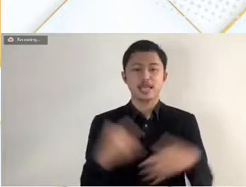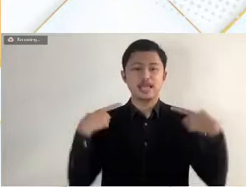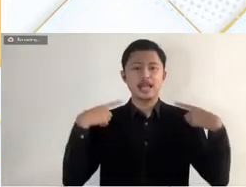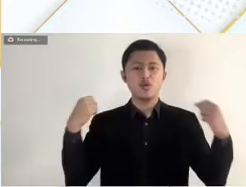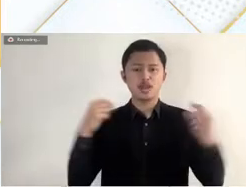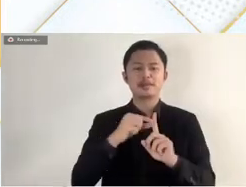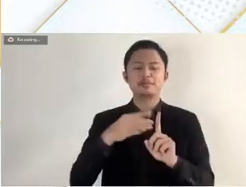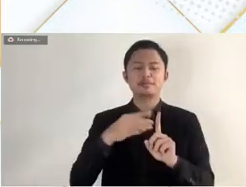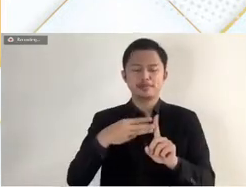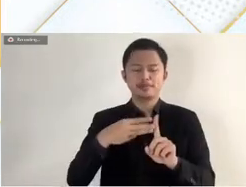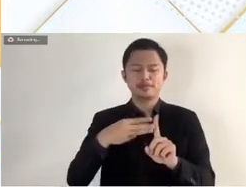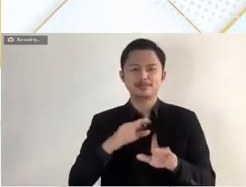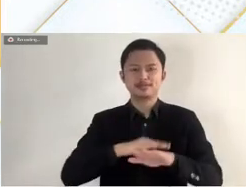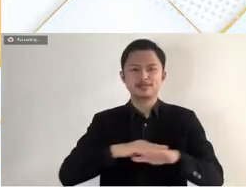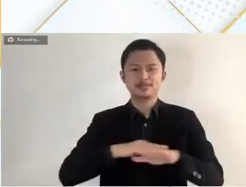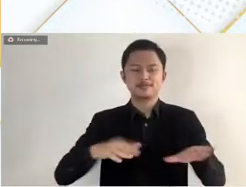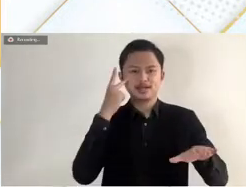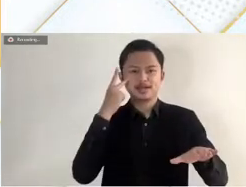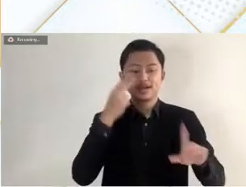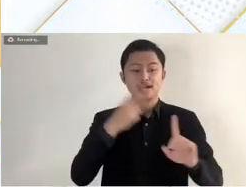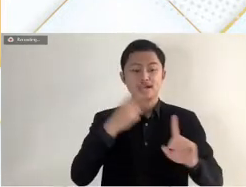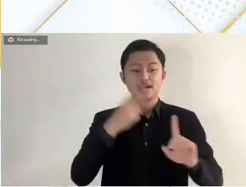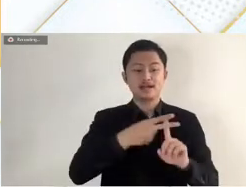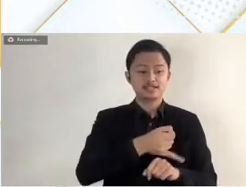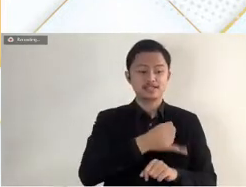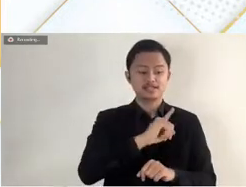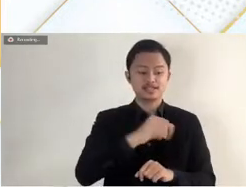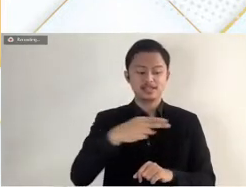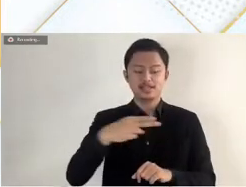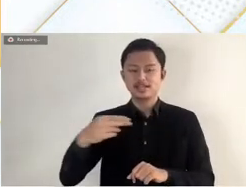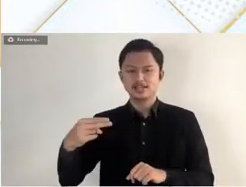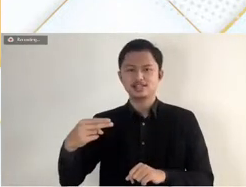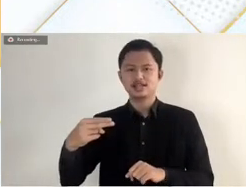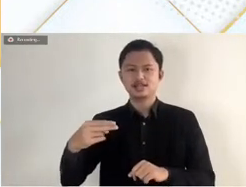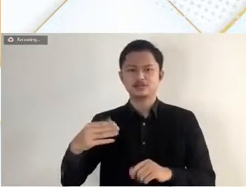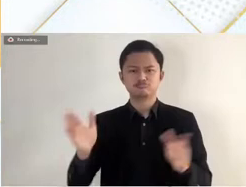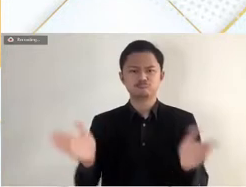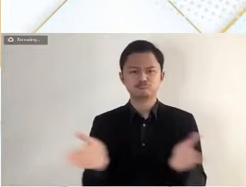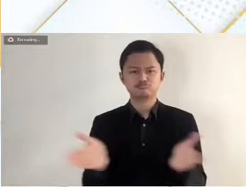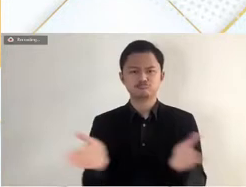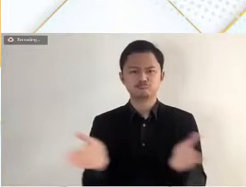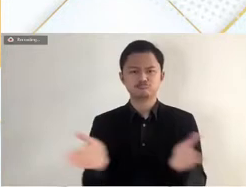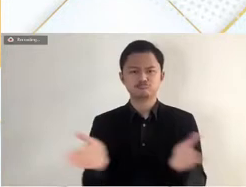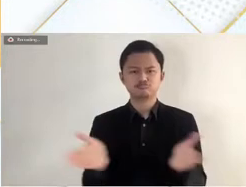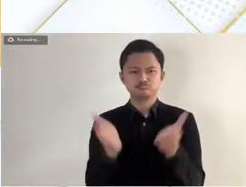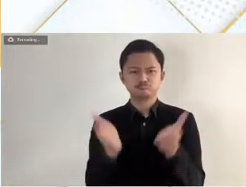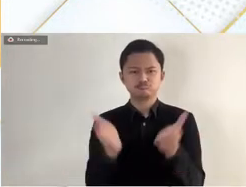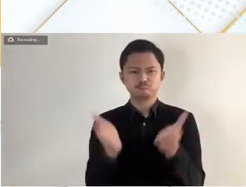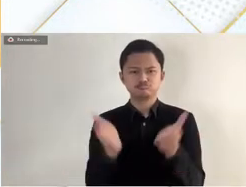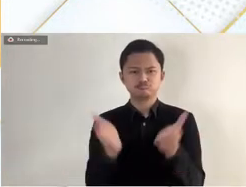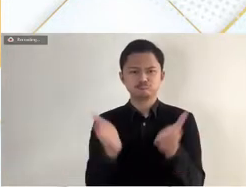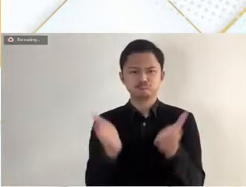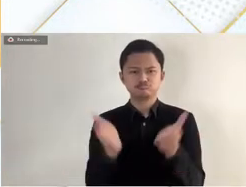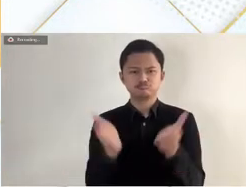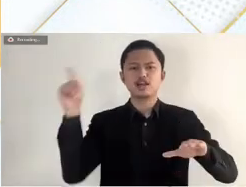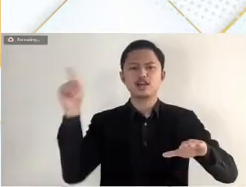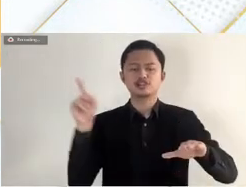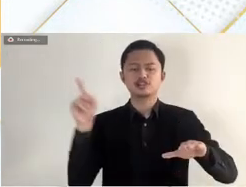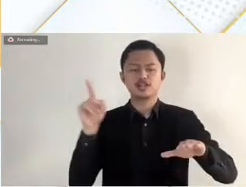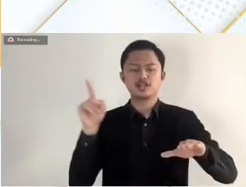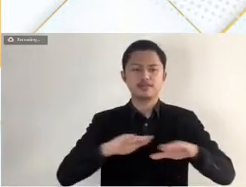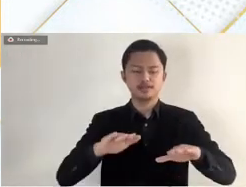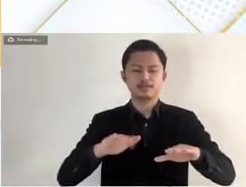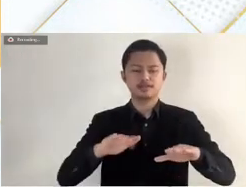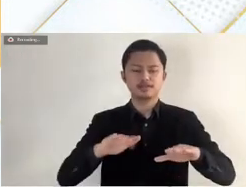countries, Indonesia and Fiji has shown their interest to the maintenance of international peace and security.